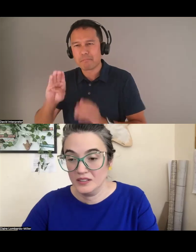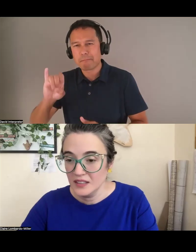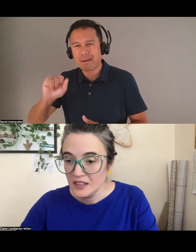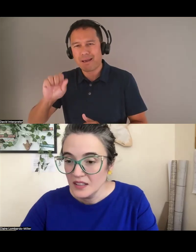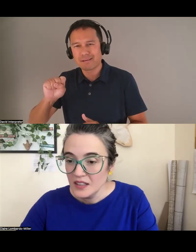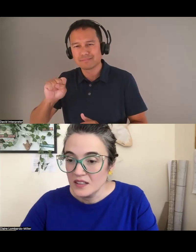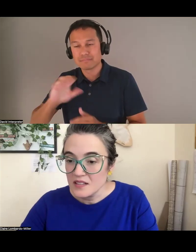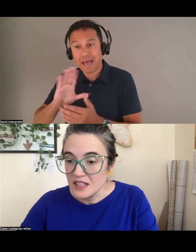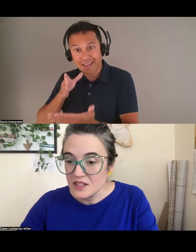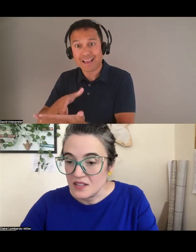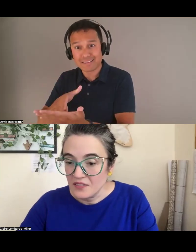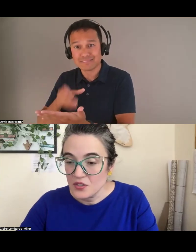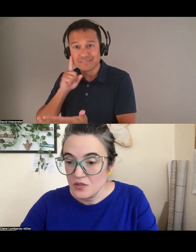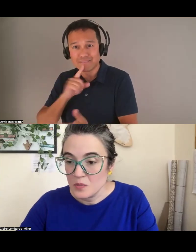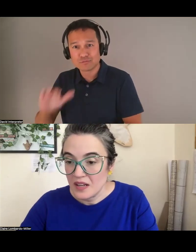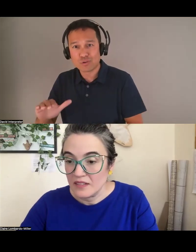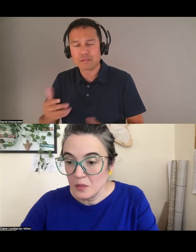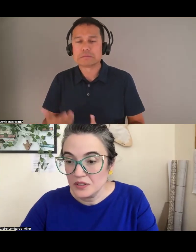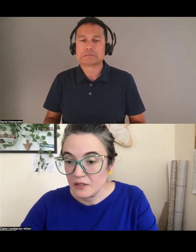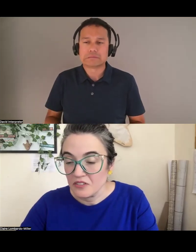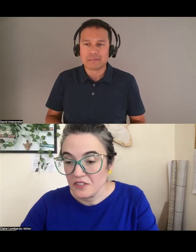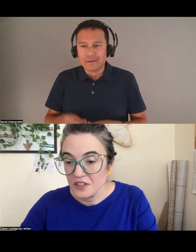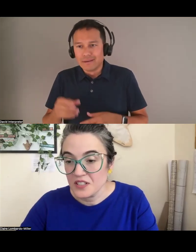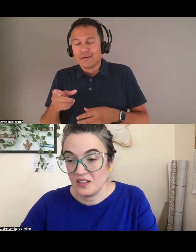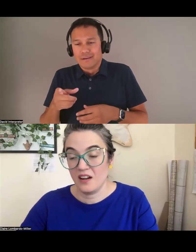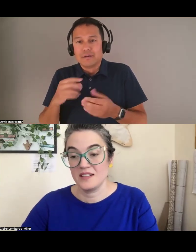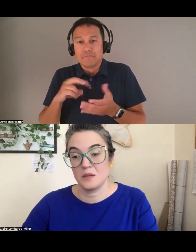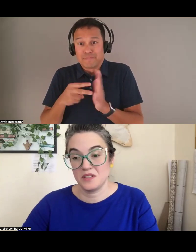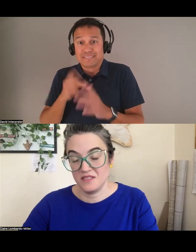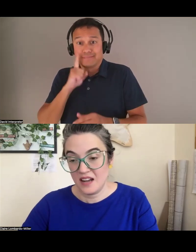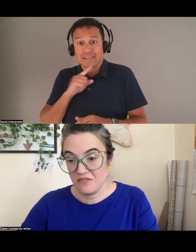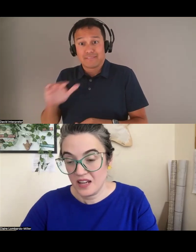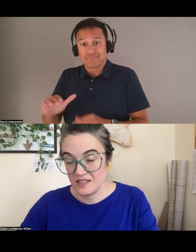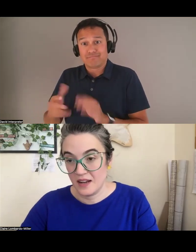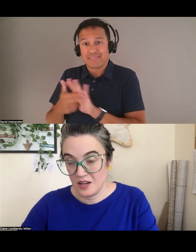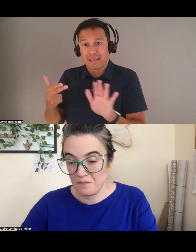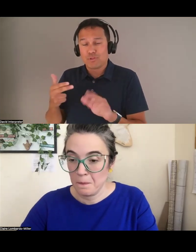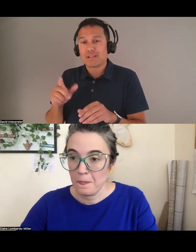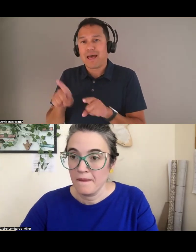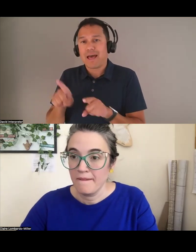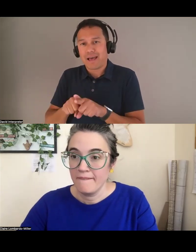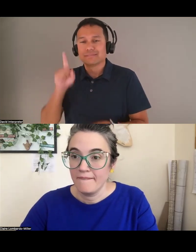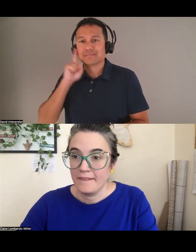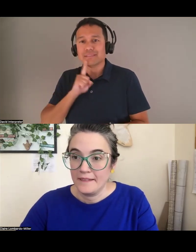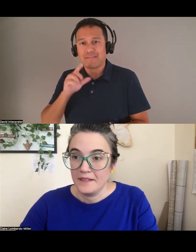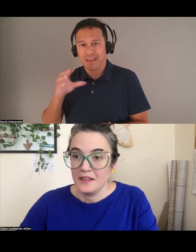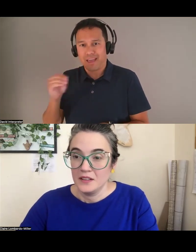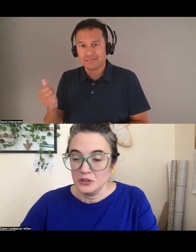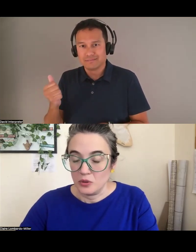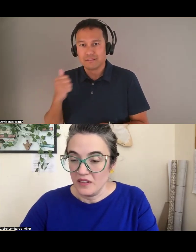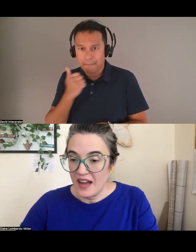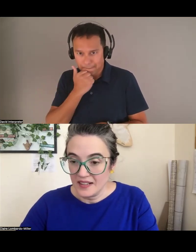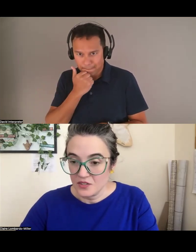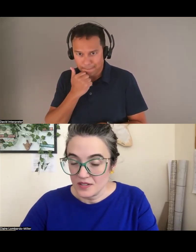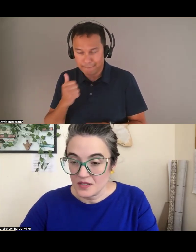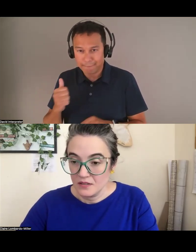Oh, this leads to deaf students being labeled and referred to the concept of deaf and dumb. Ooh,